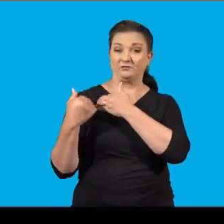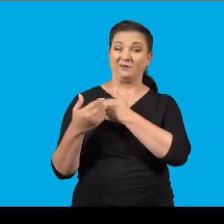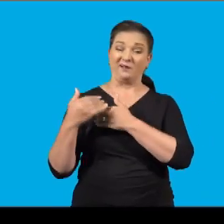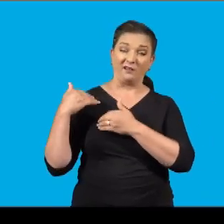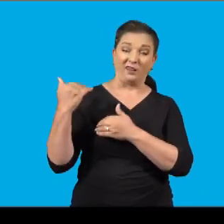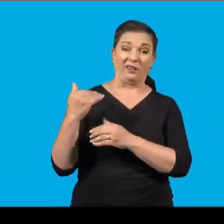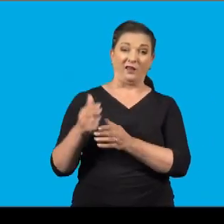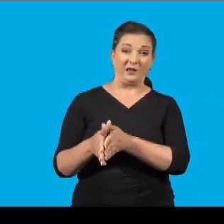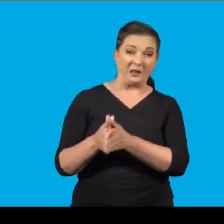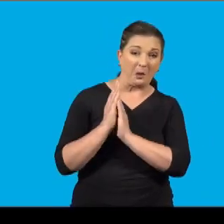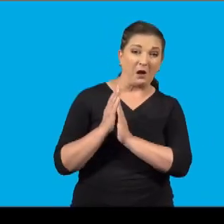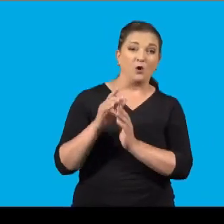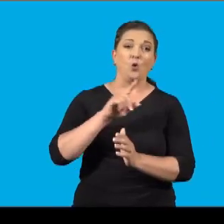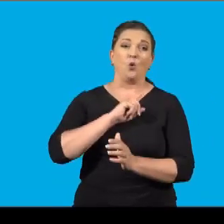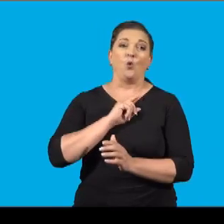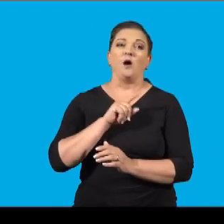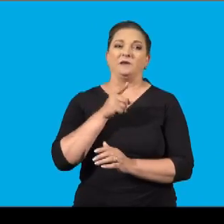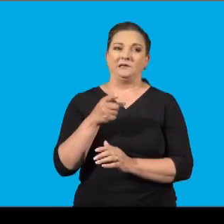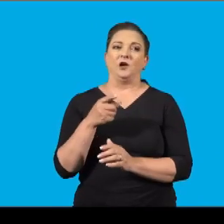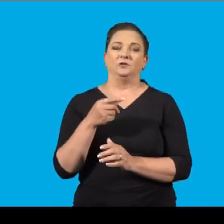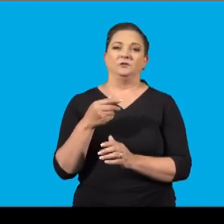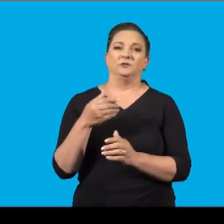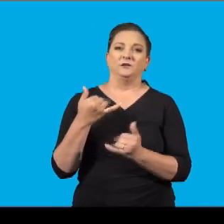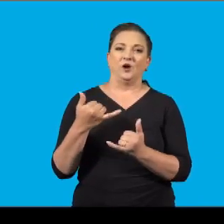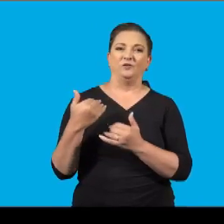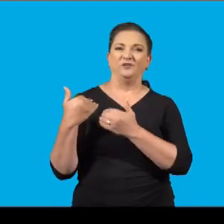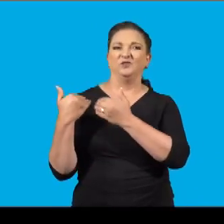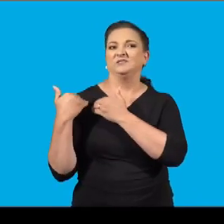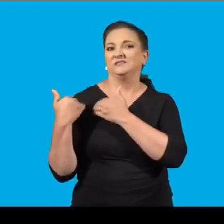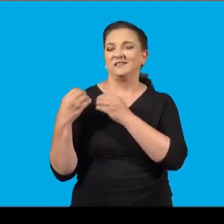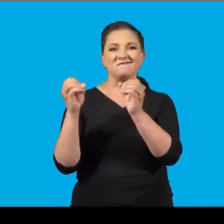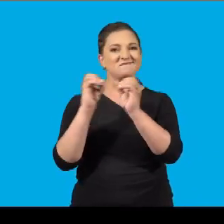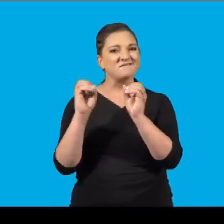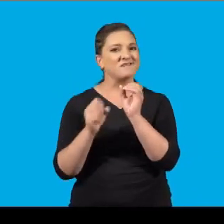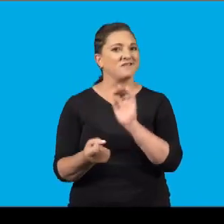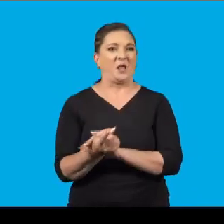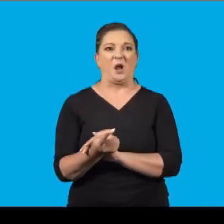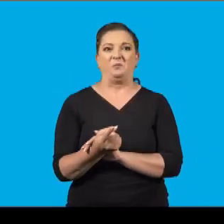who issued instructions to kill activists was not held